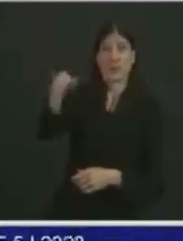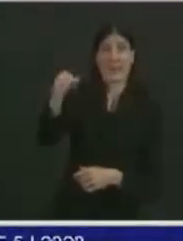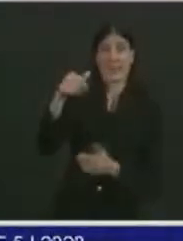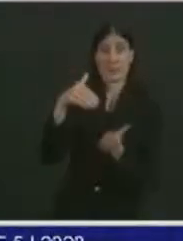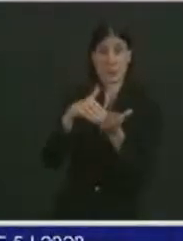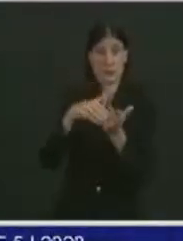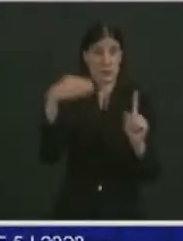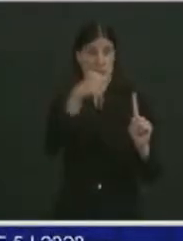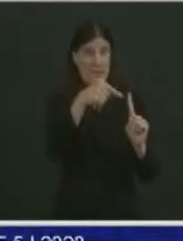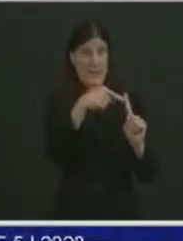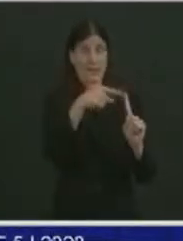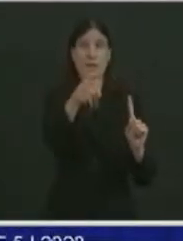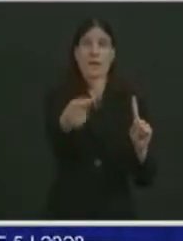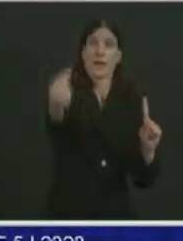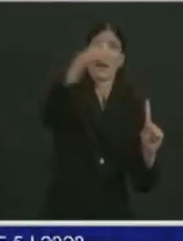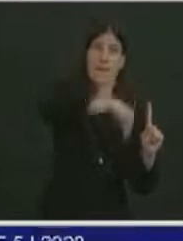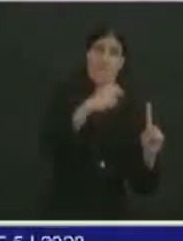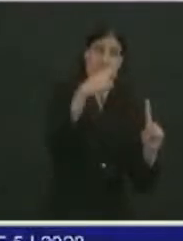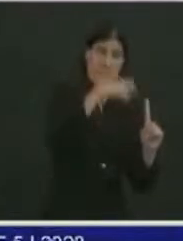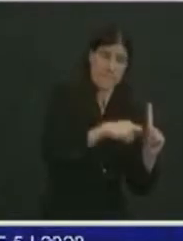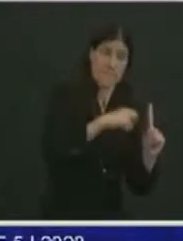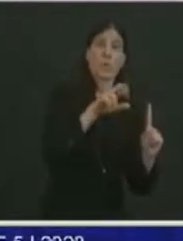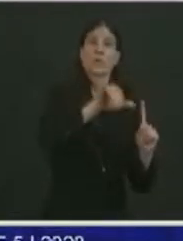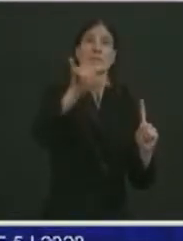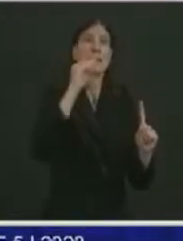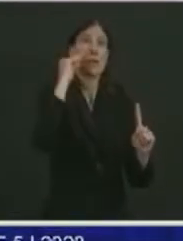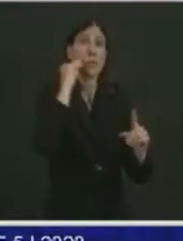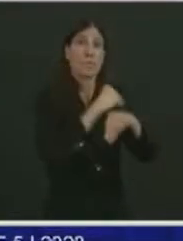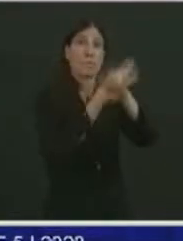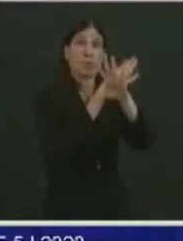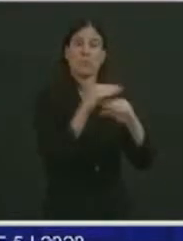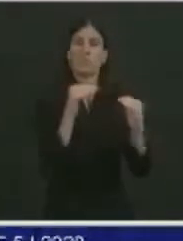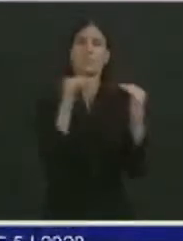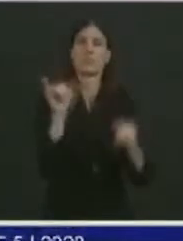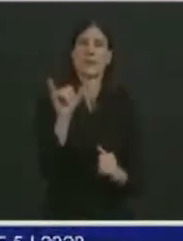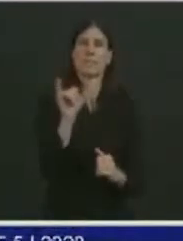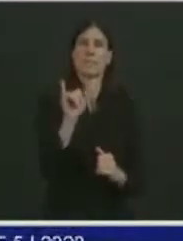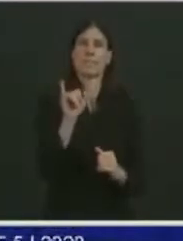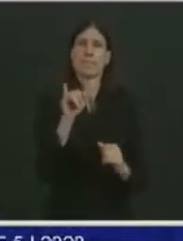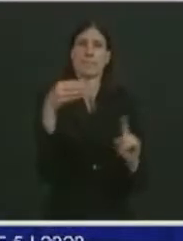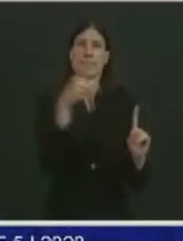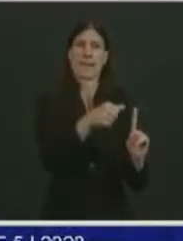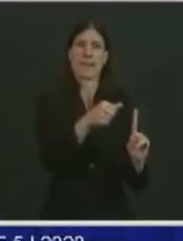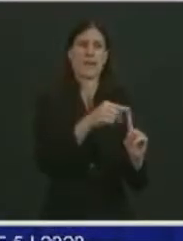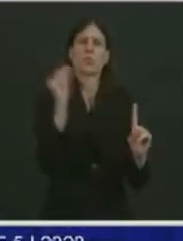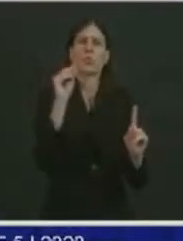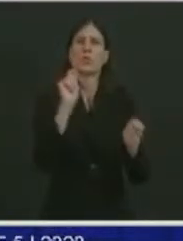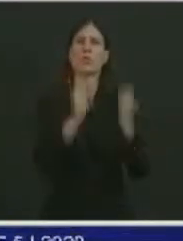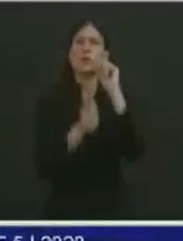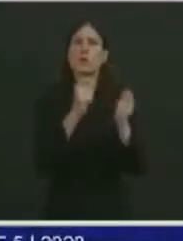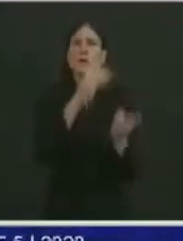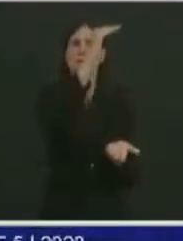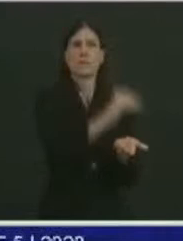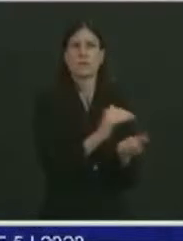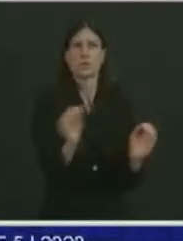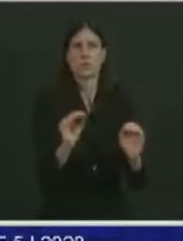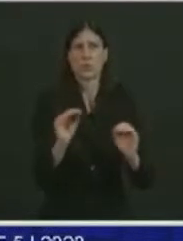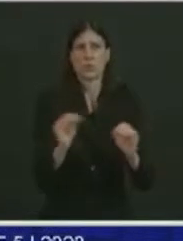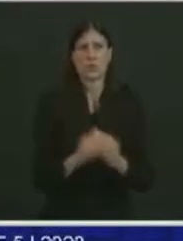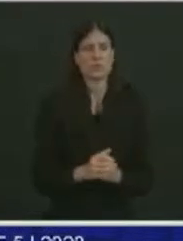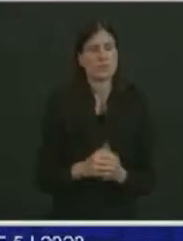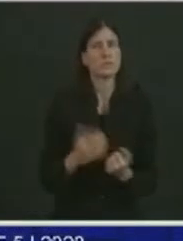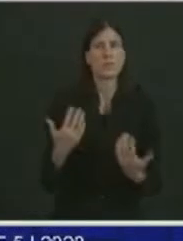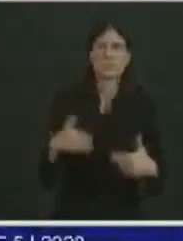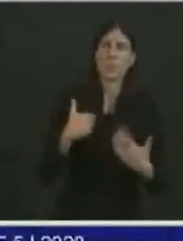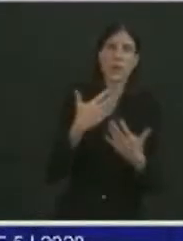down barriers to access. I want to thank the health insurers for their great work on this, and I want to thank providers. This is new for you. You've had